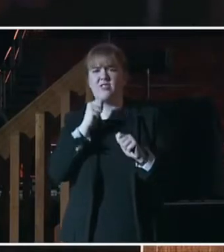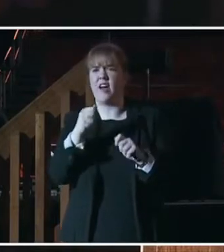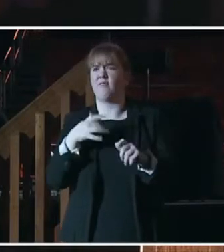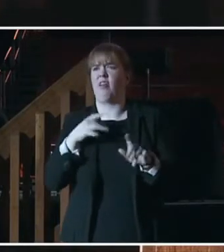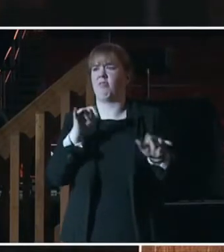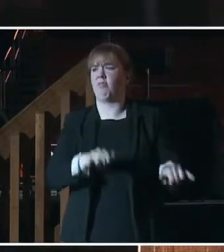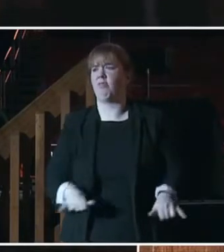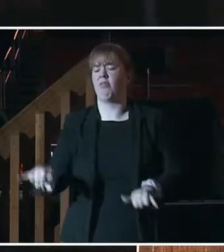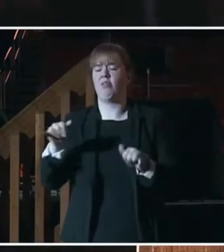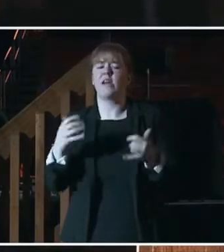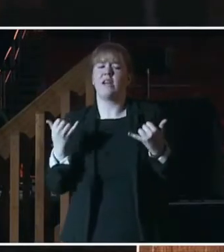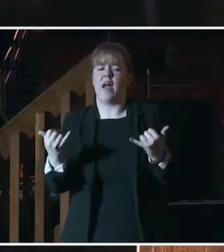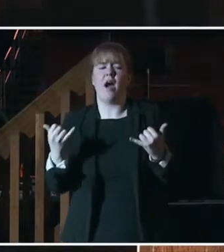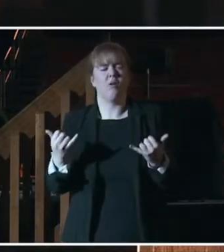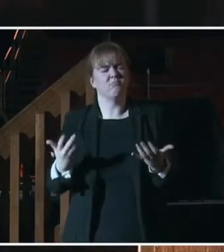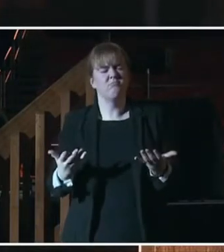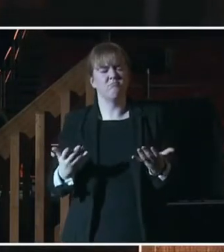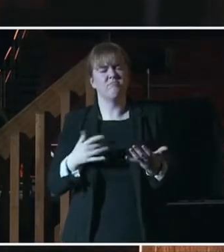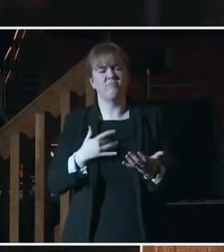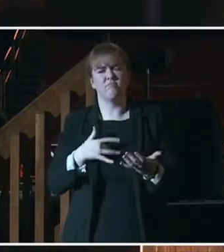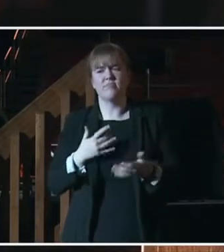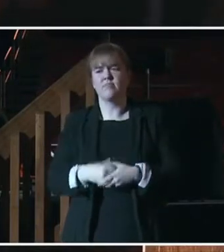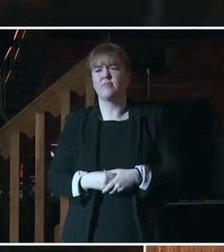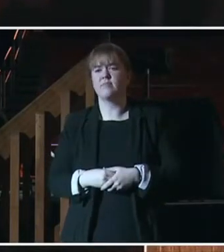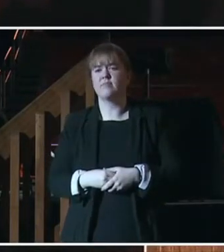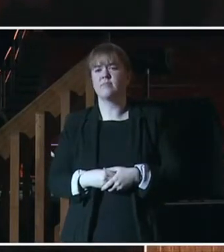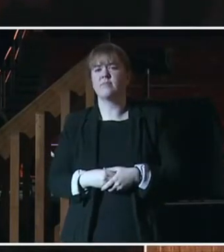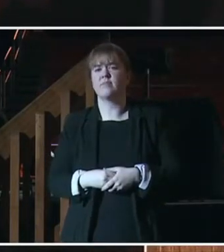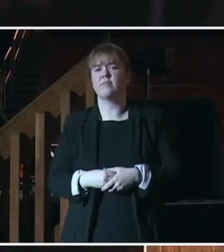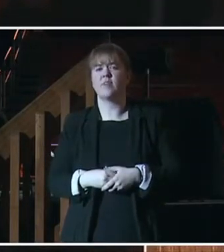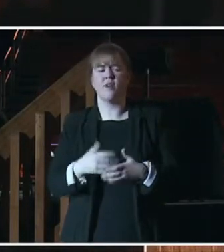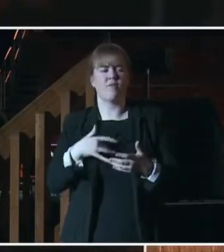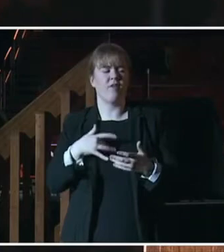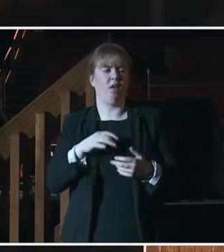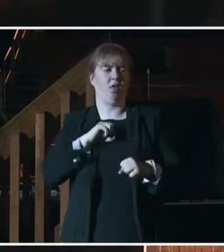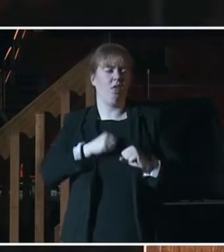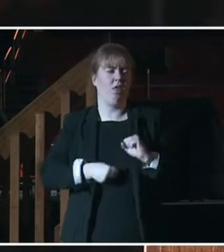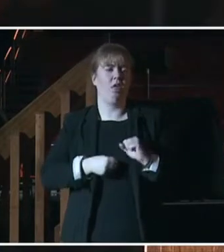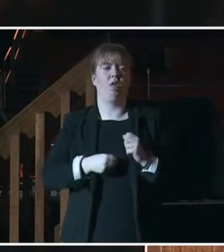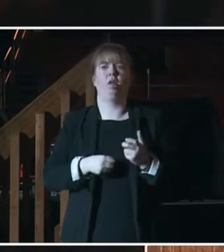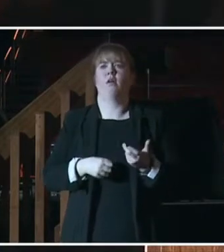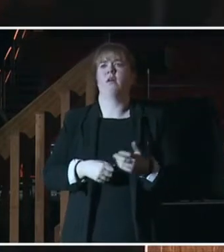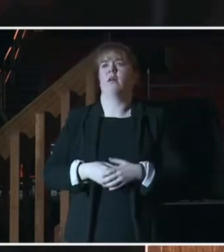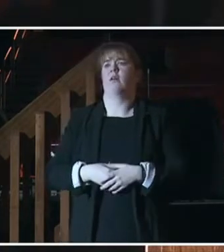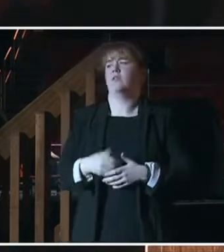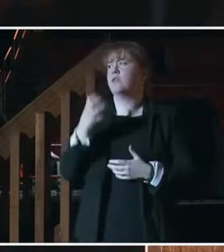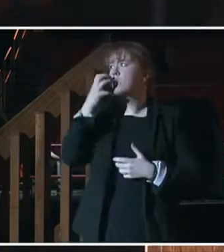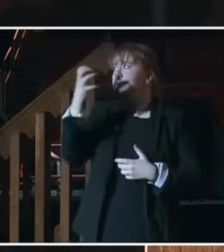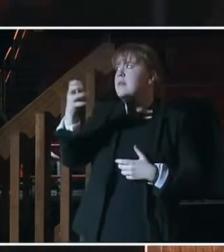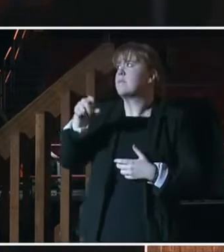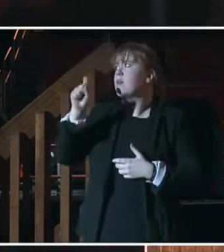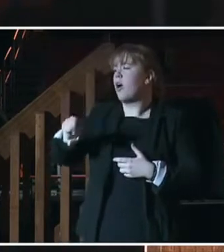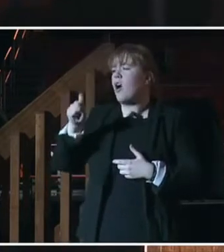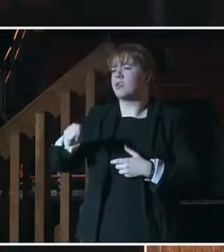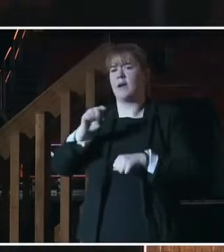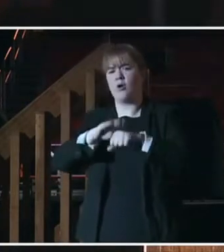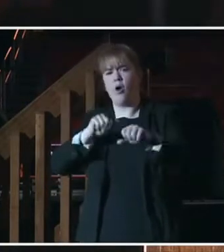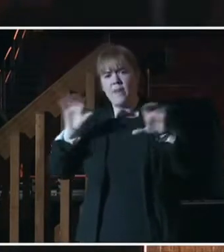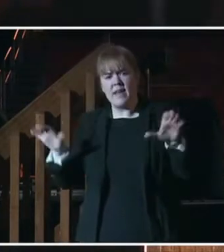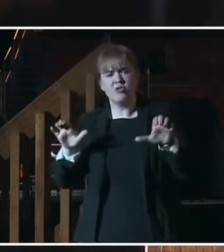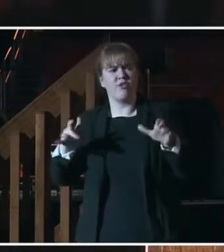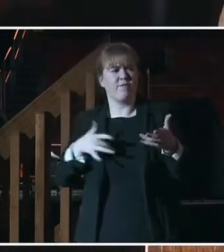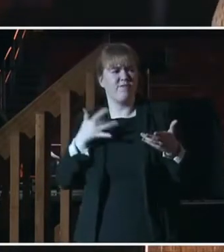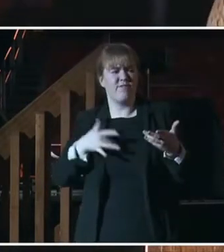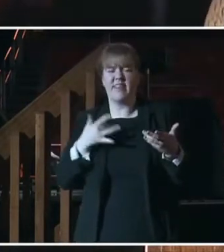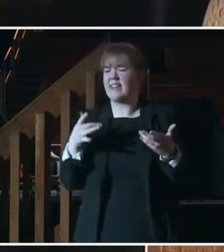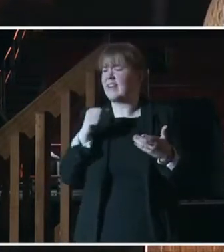now. We can, by repeating ourselves, our varying calls to action, screaming our demands, and feel like it's